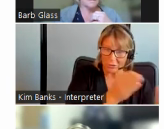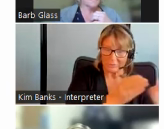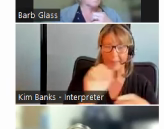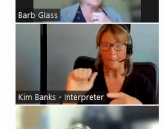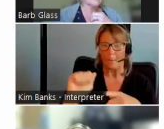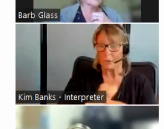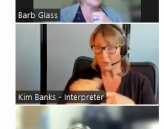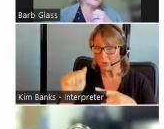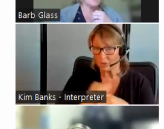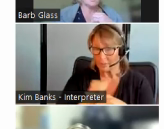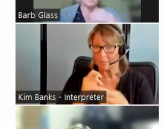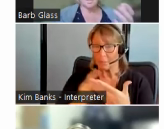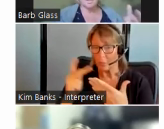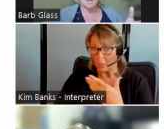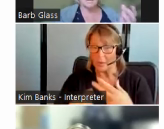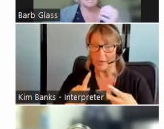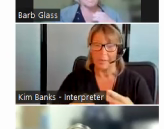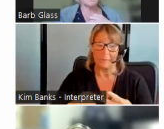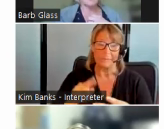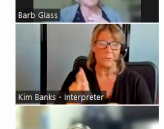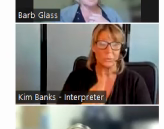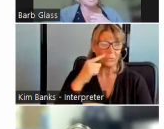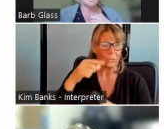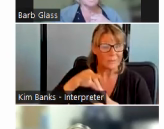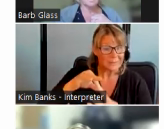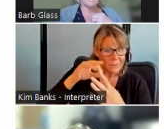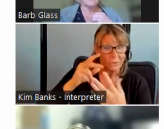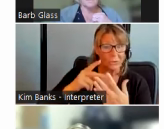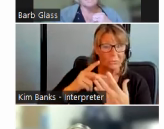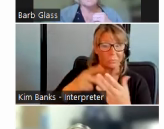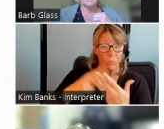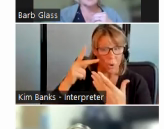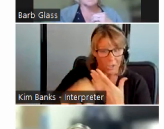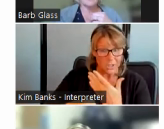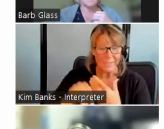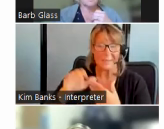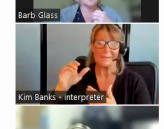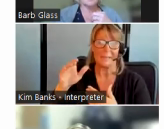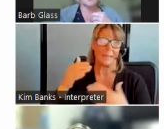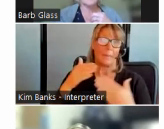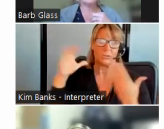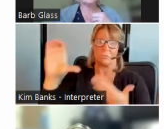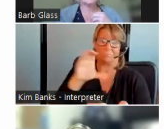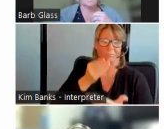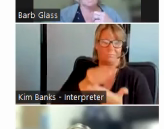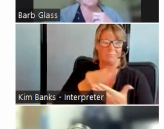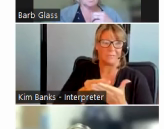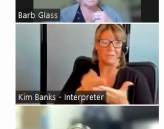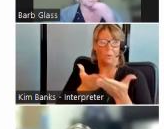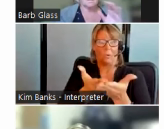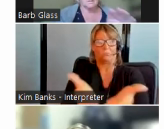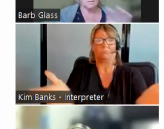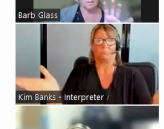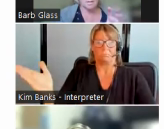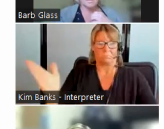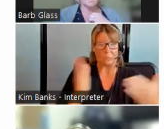colleagues, it's used for special projects that the ministry funds. So it's way bigger than